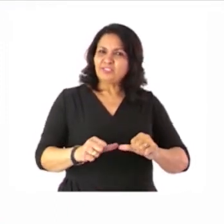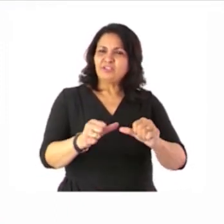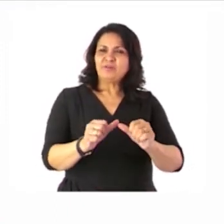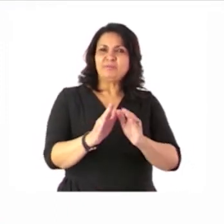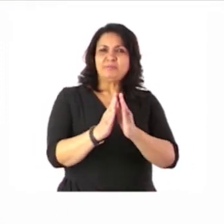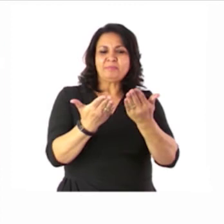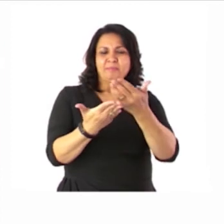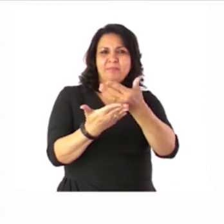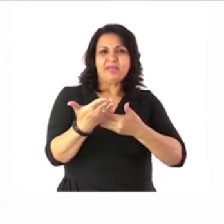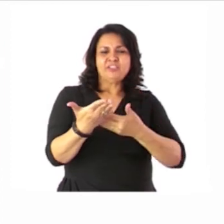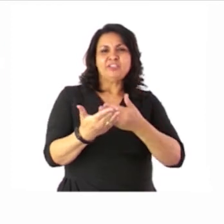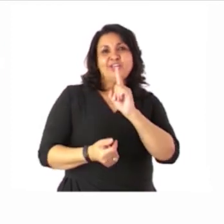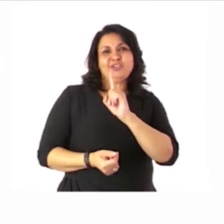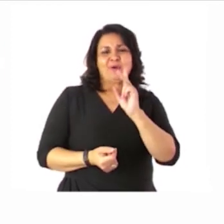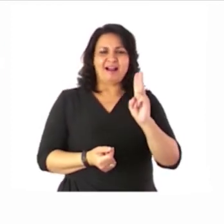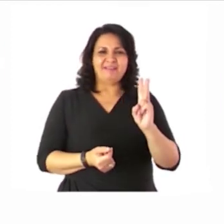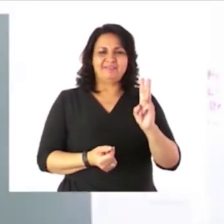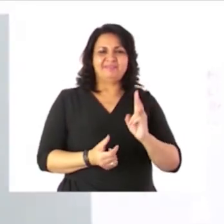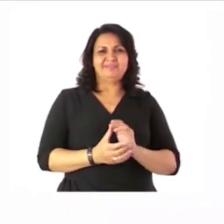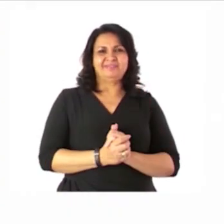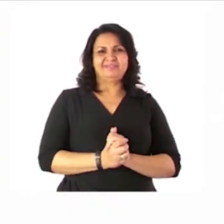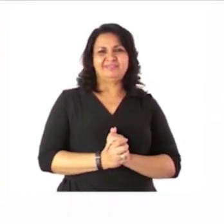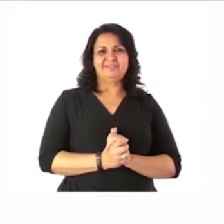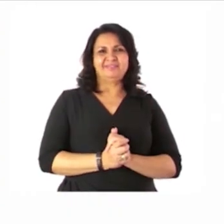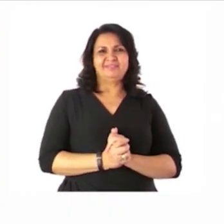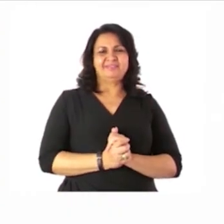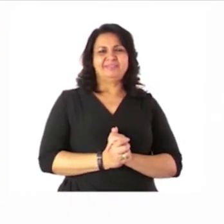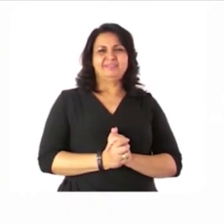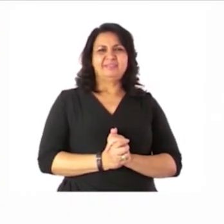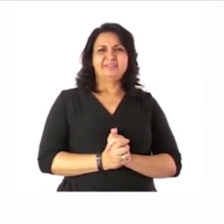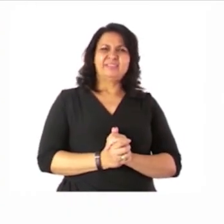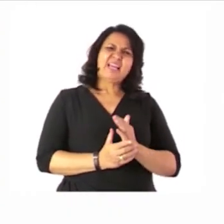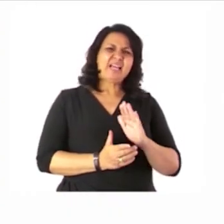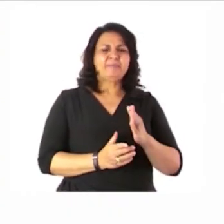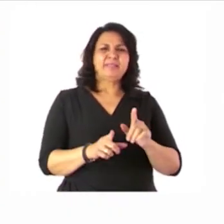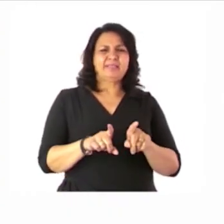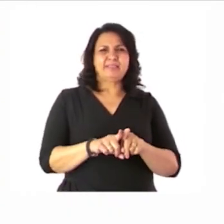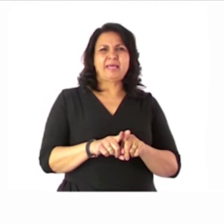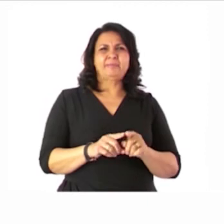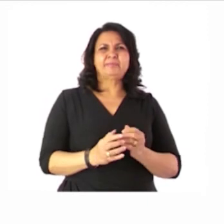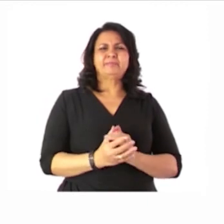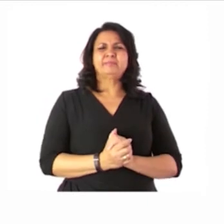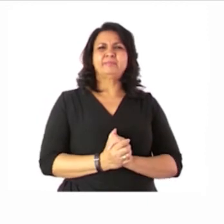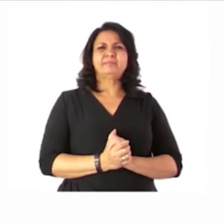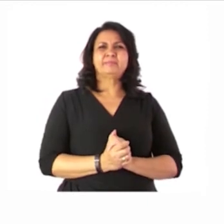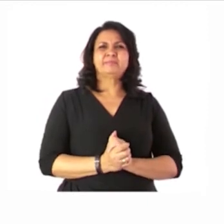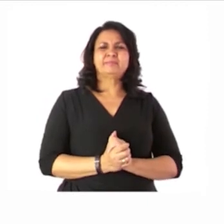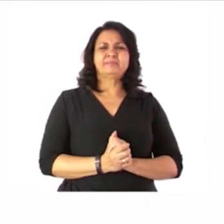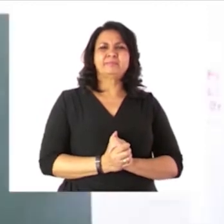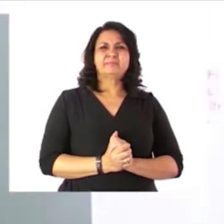12. It's a little bit the same, but you need to